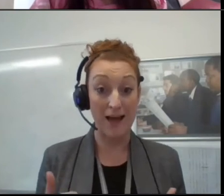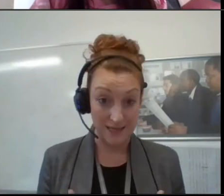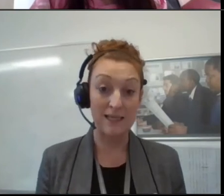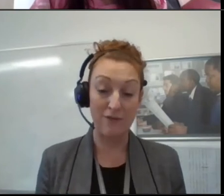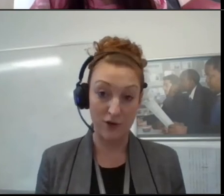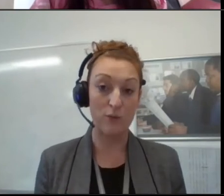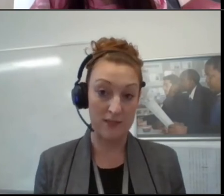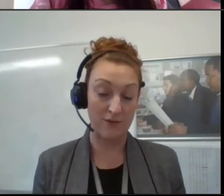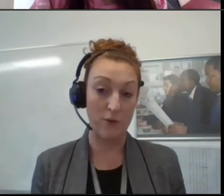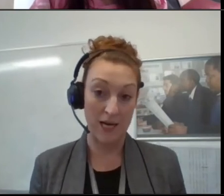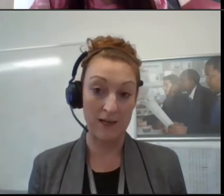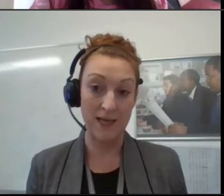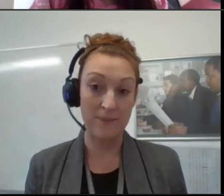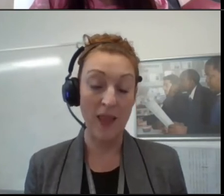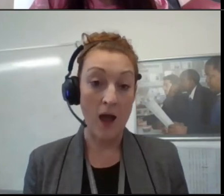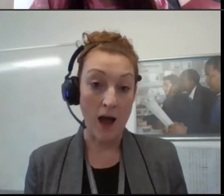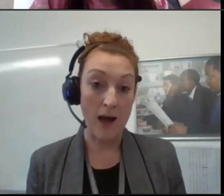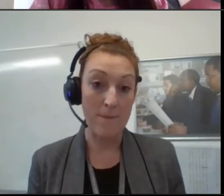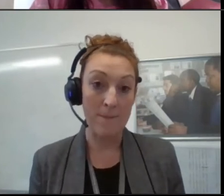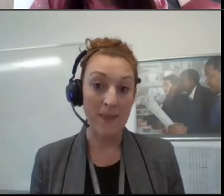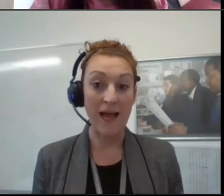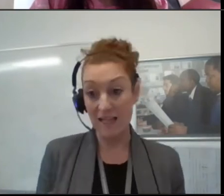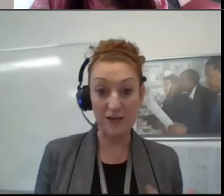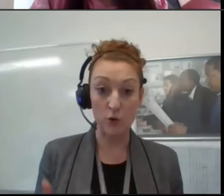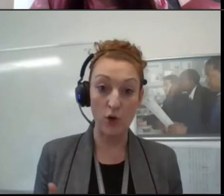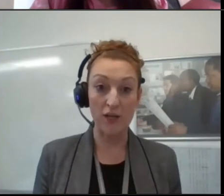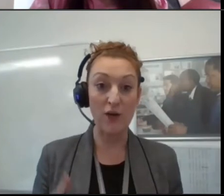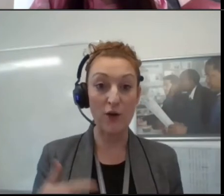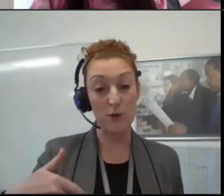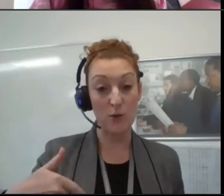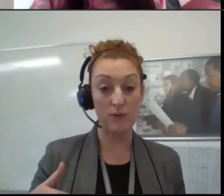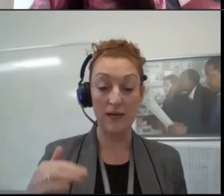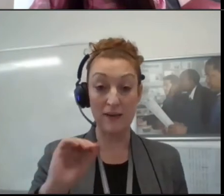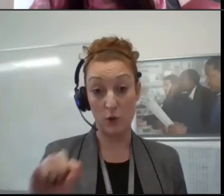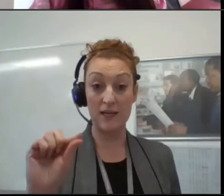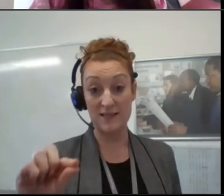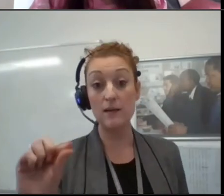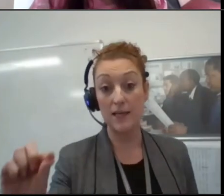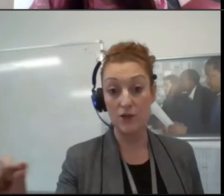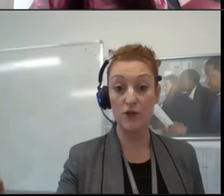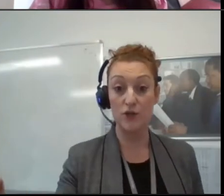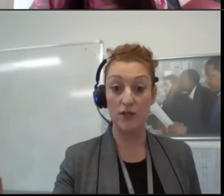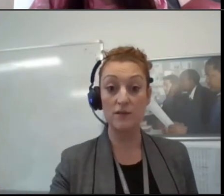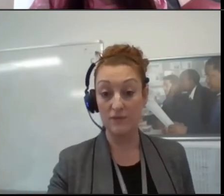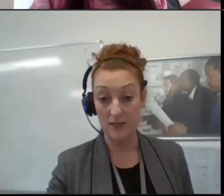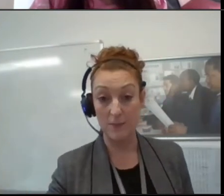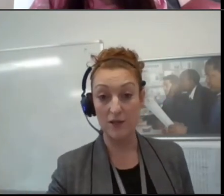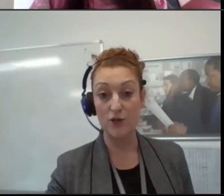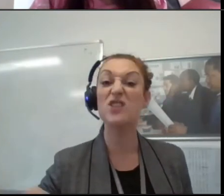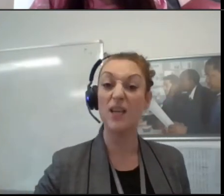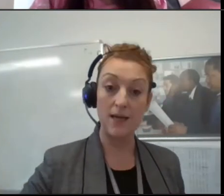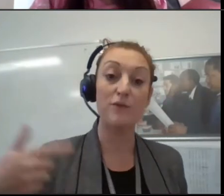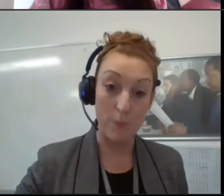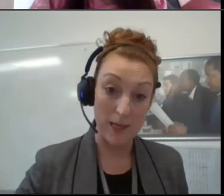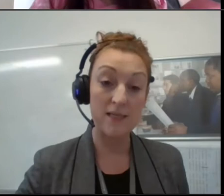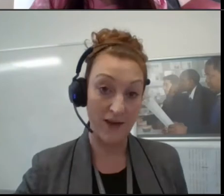places young people at significant risk of criminality. And if you're not looking at if you're looking at single exclusions,